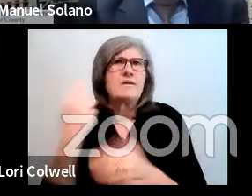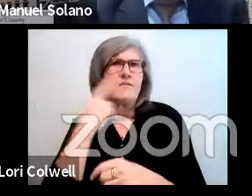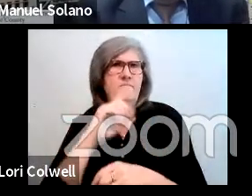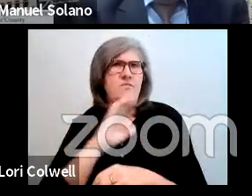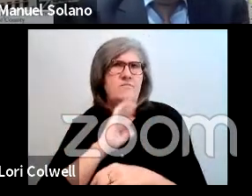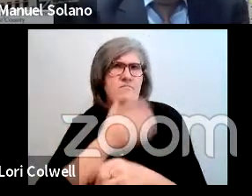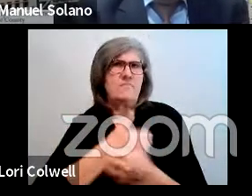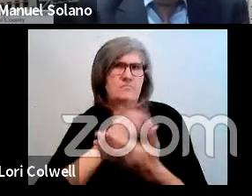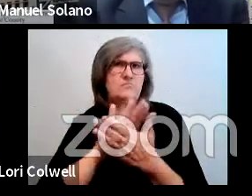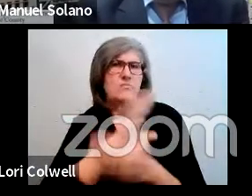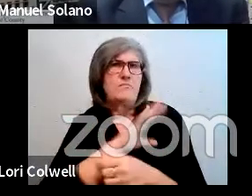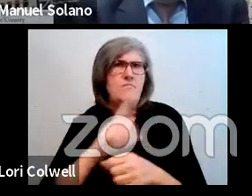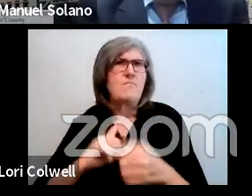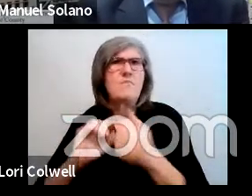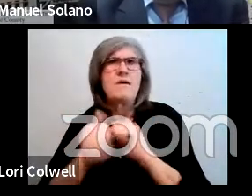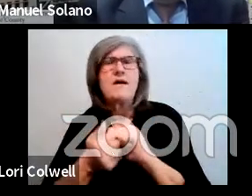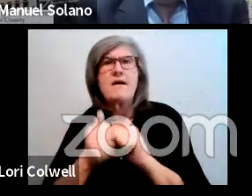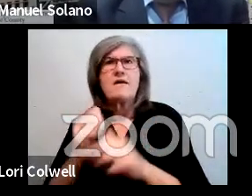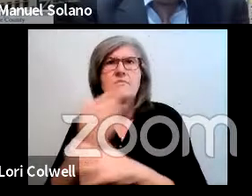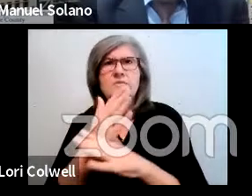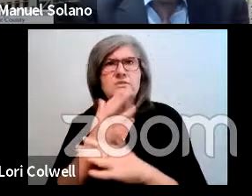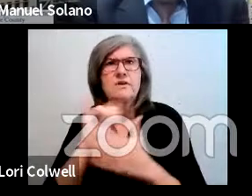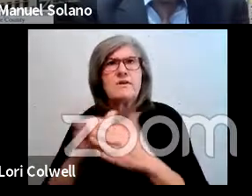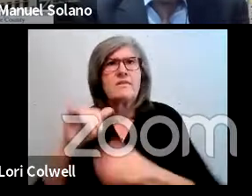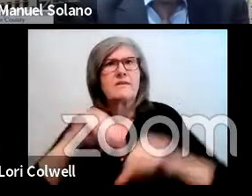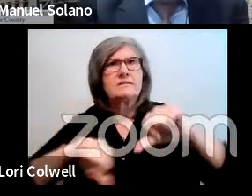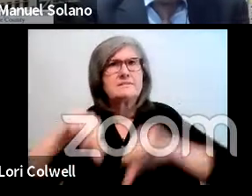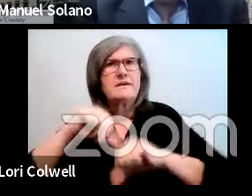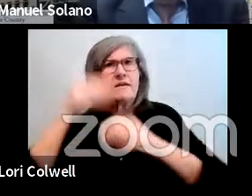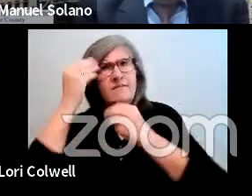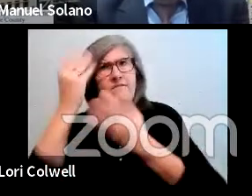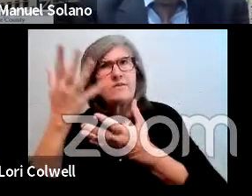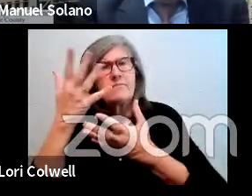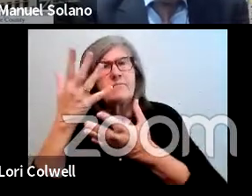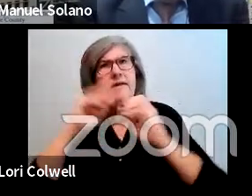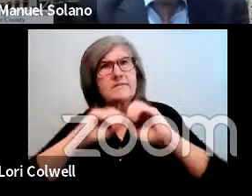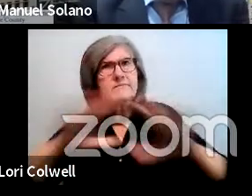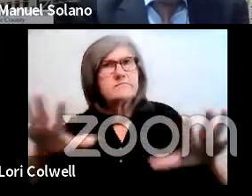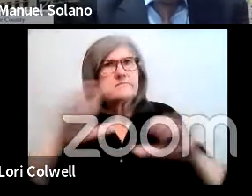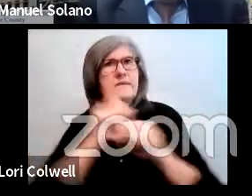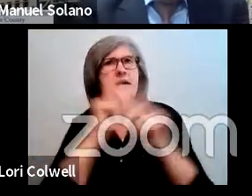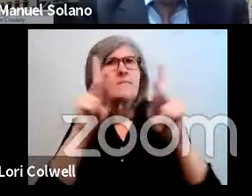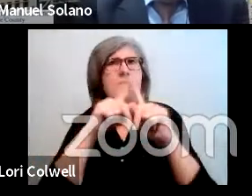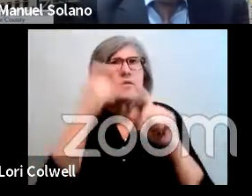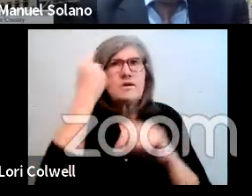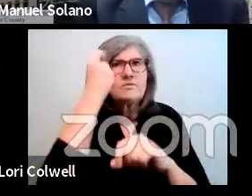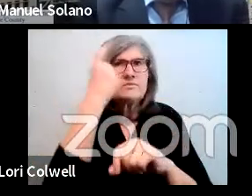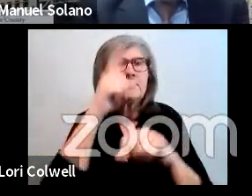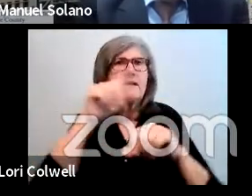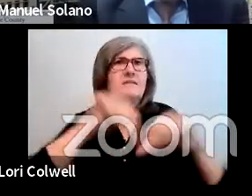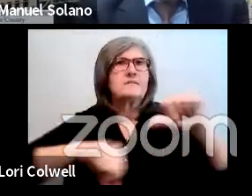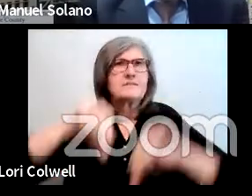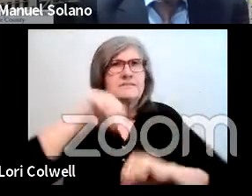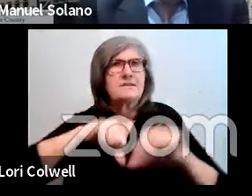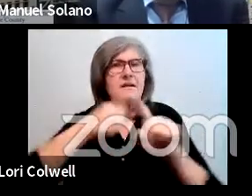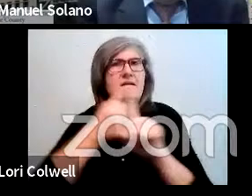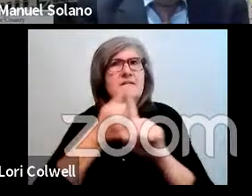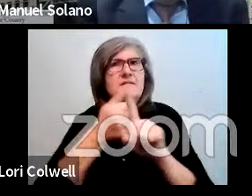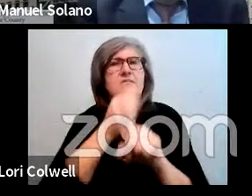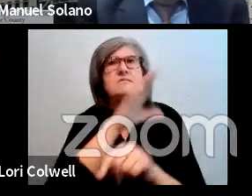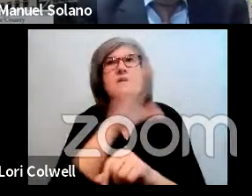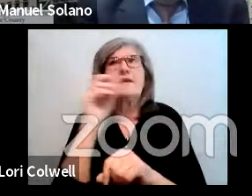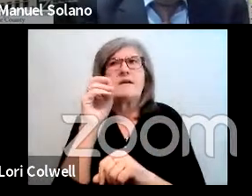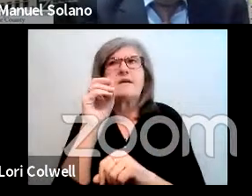to help share the science and get people to understand the science, and